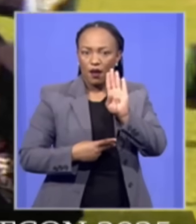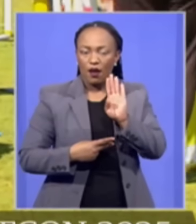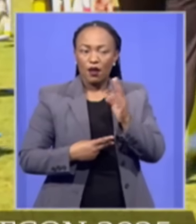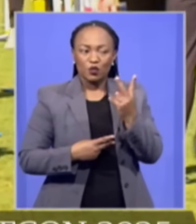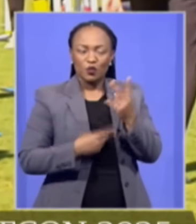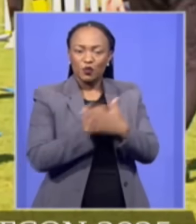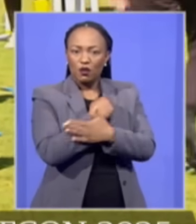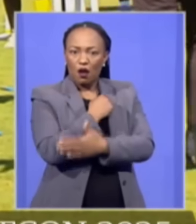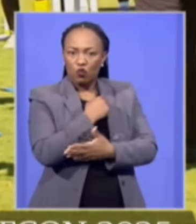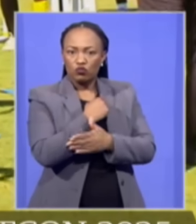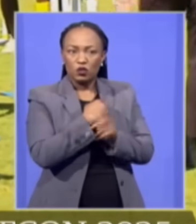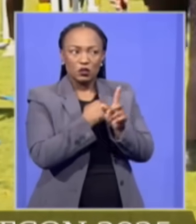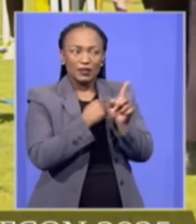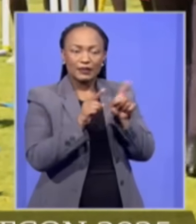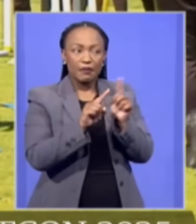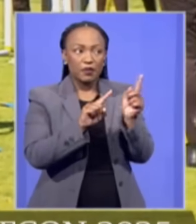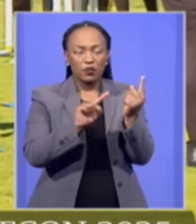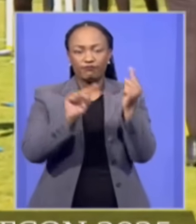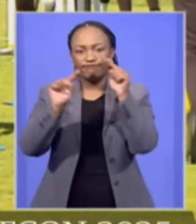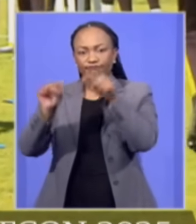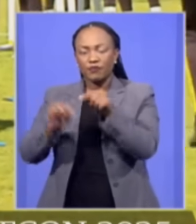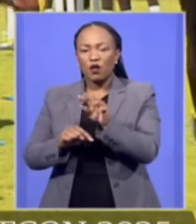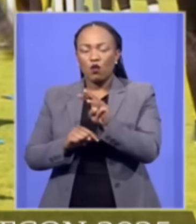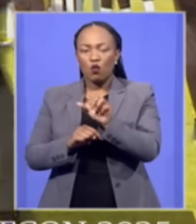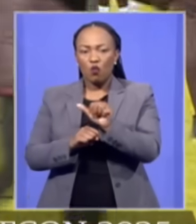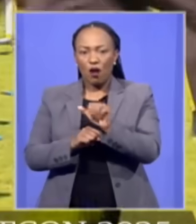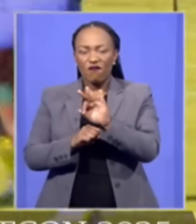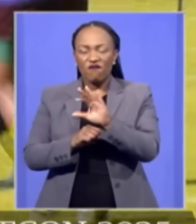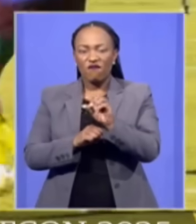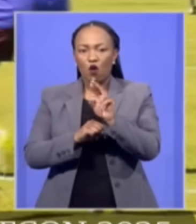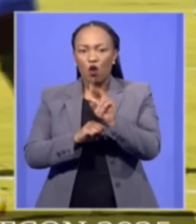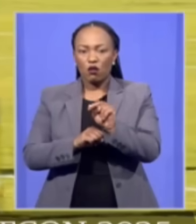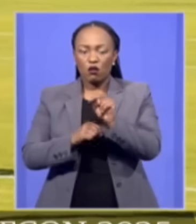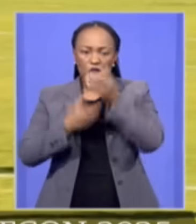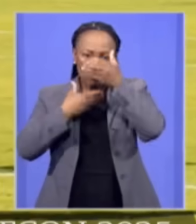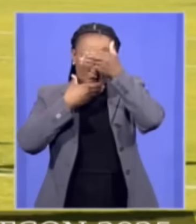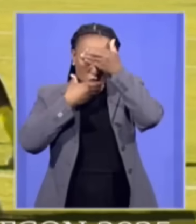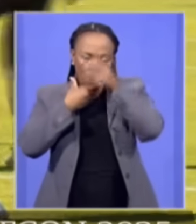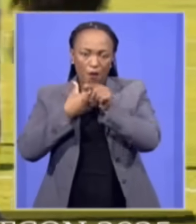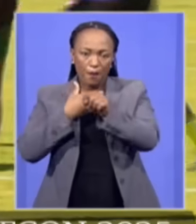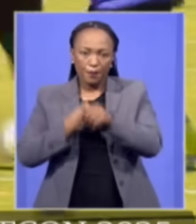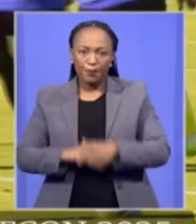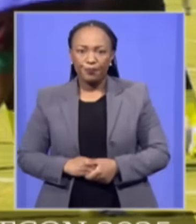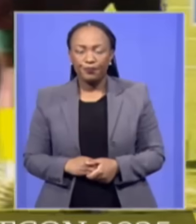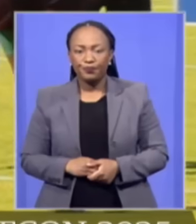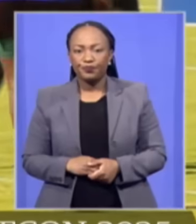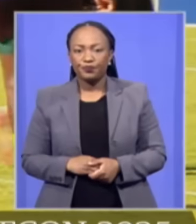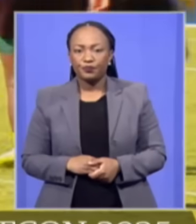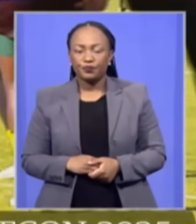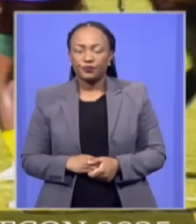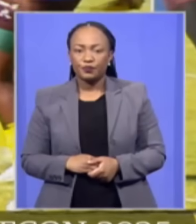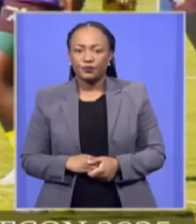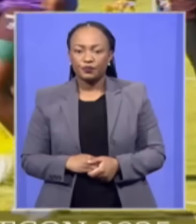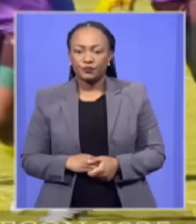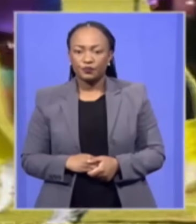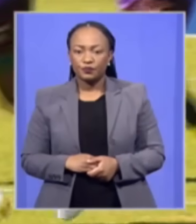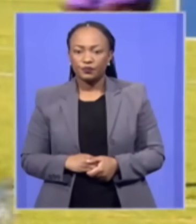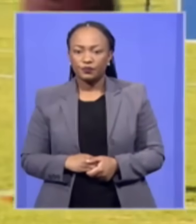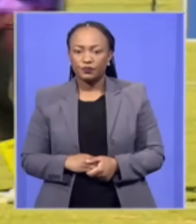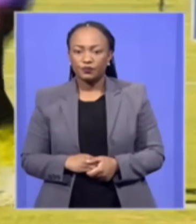2 tšeo di yago tournamenteng ya WAFCON ka Morocco. Sfiso Ramara wa ditaba tša